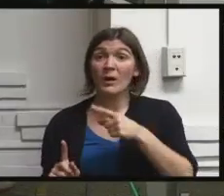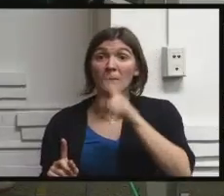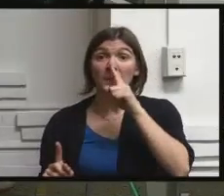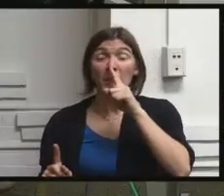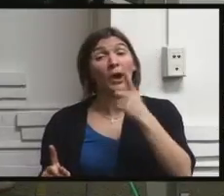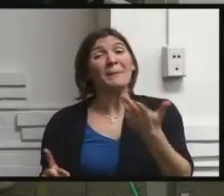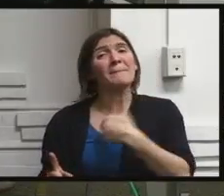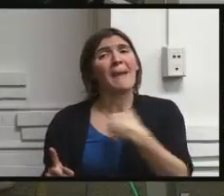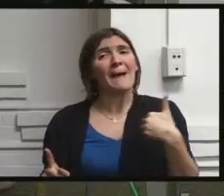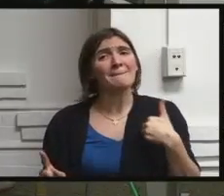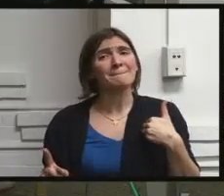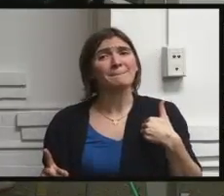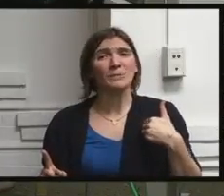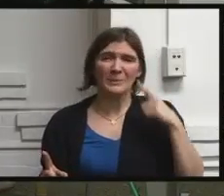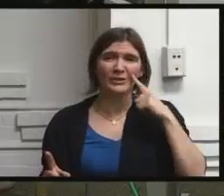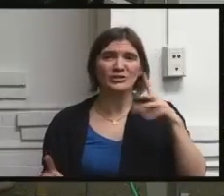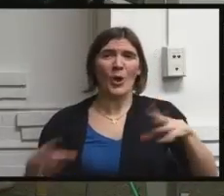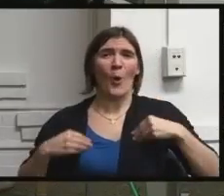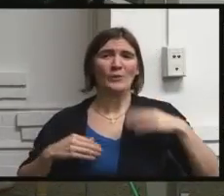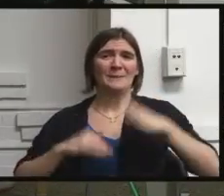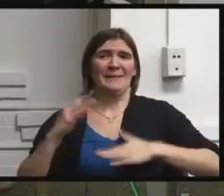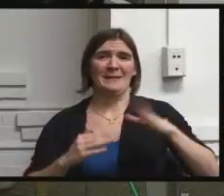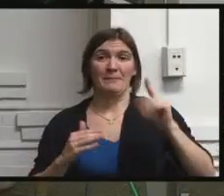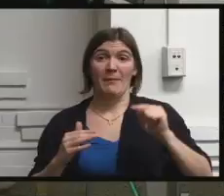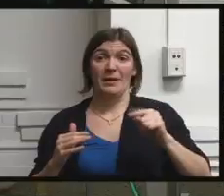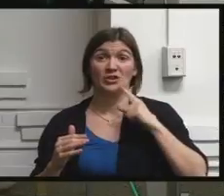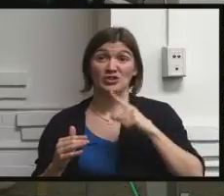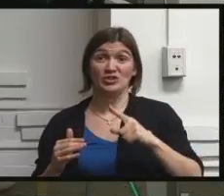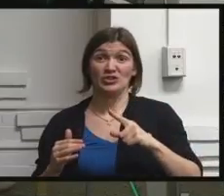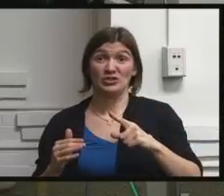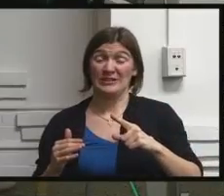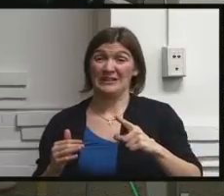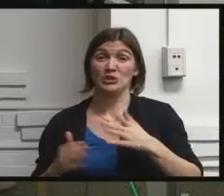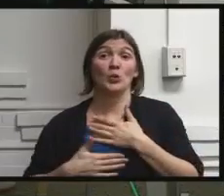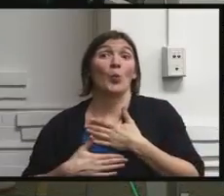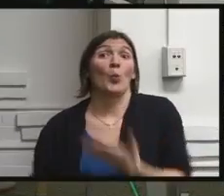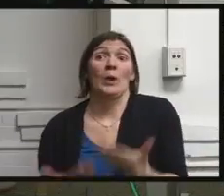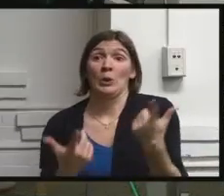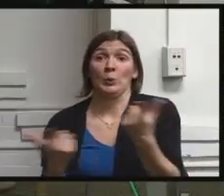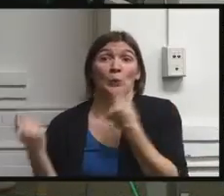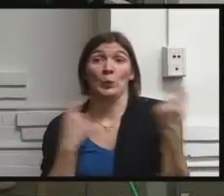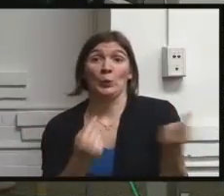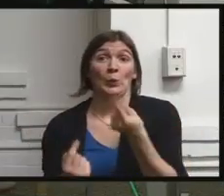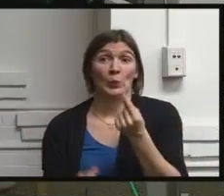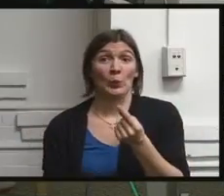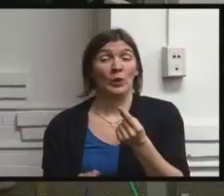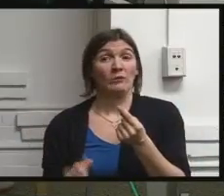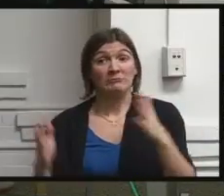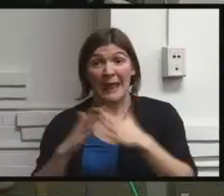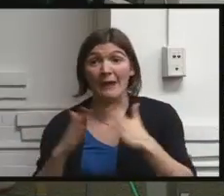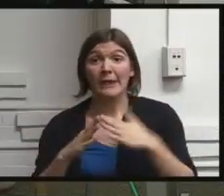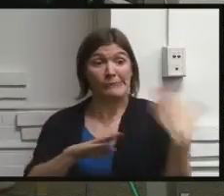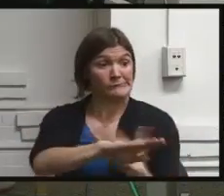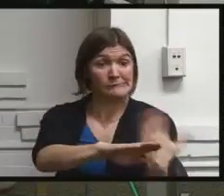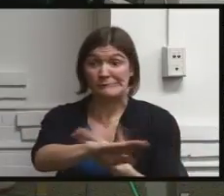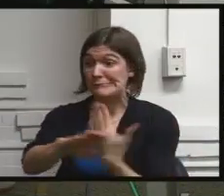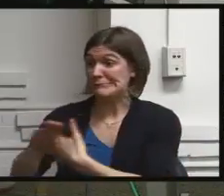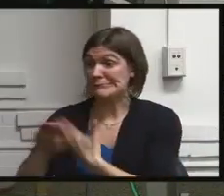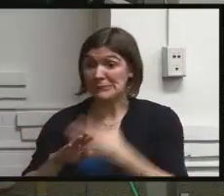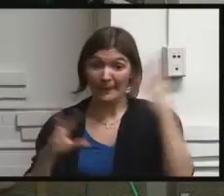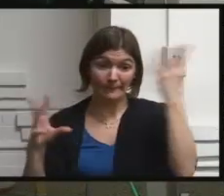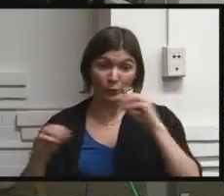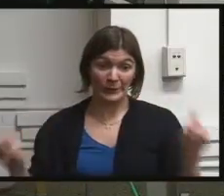she is a member because she's a building owner, but does yeoman's work downtown in terms